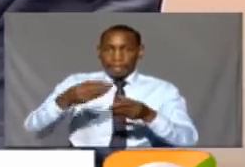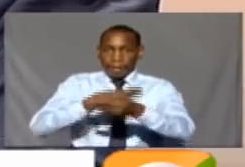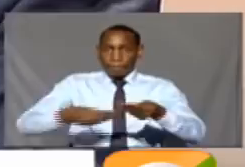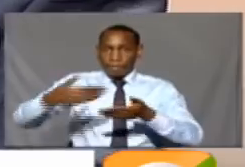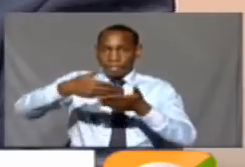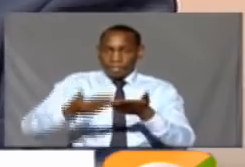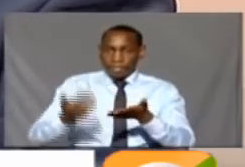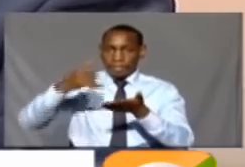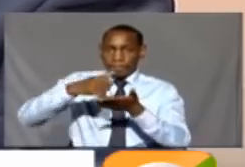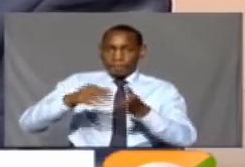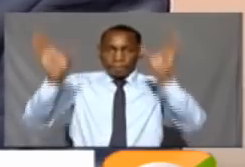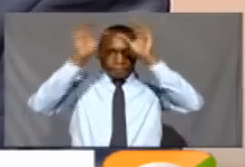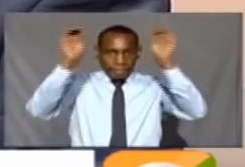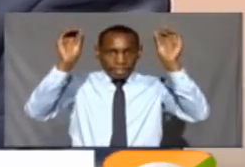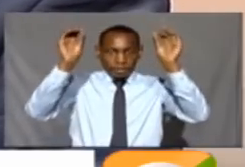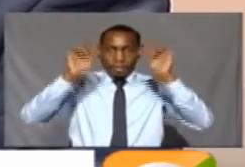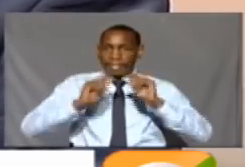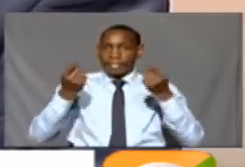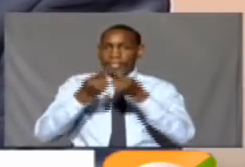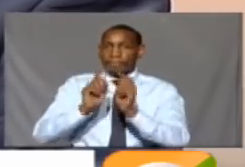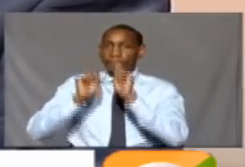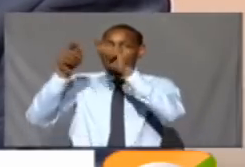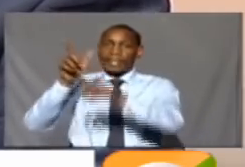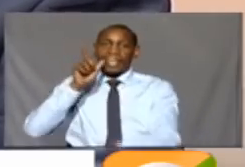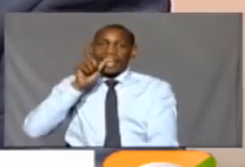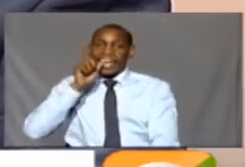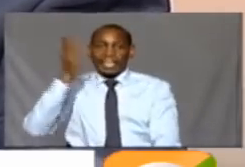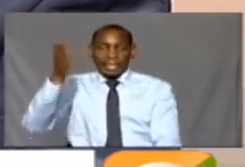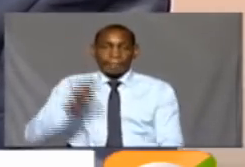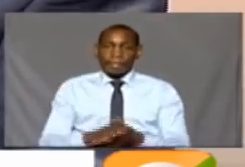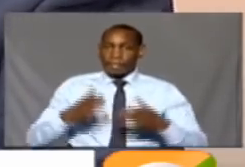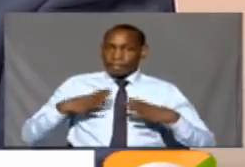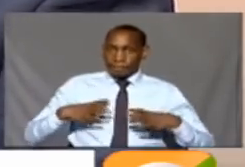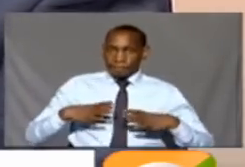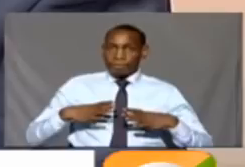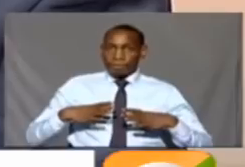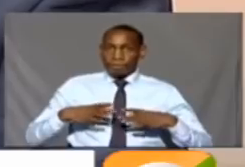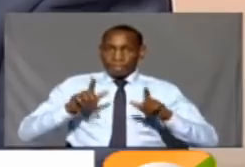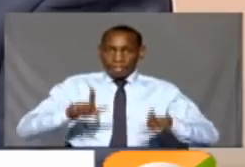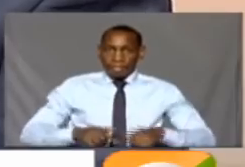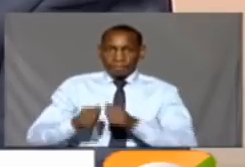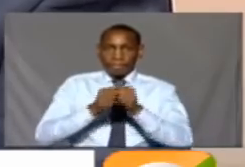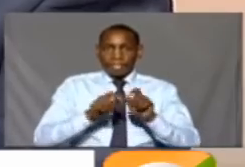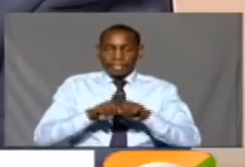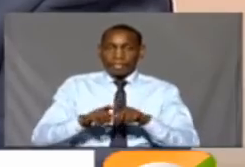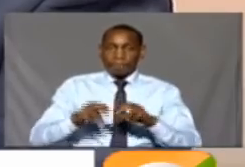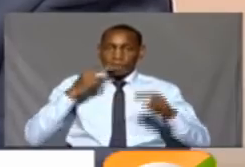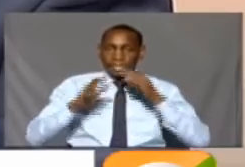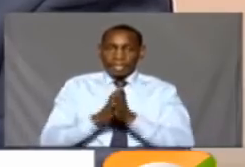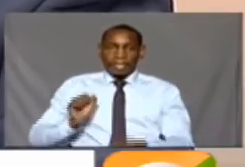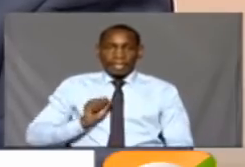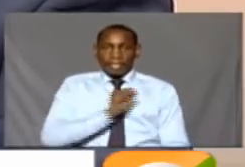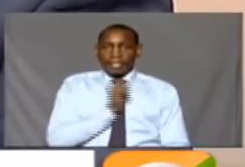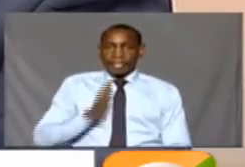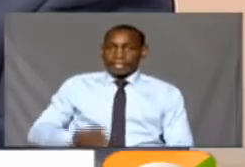of the presidential team to London. People I lived with in the same hotel, like the senator for Embu, Peter